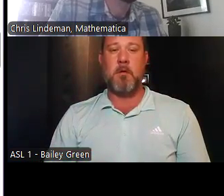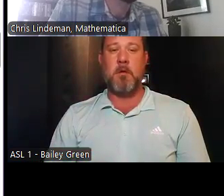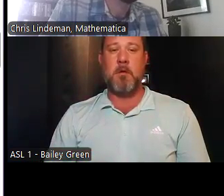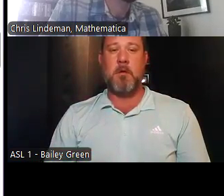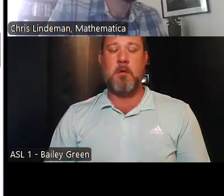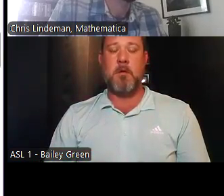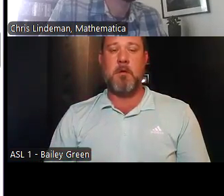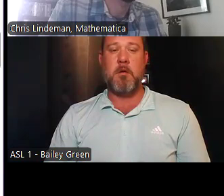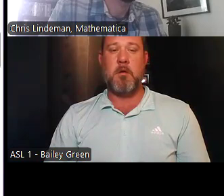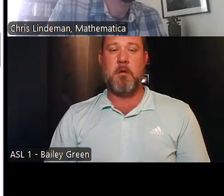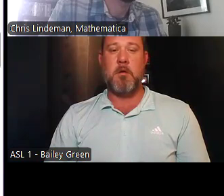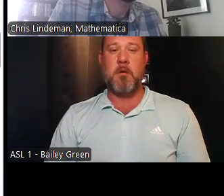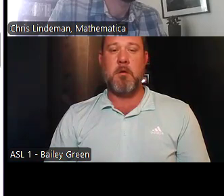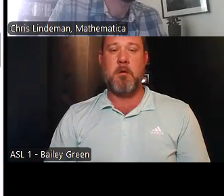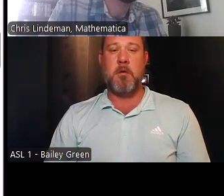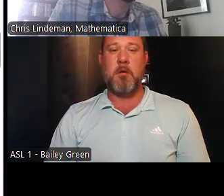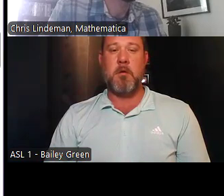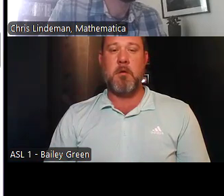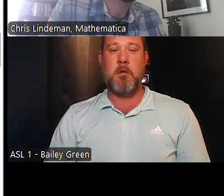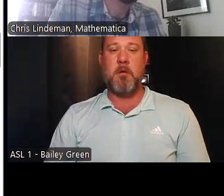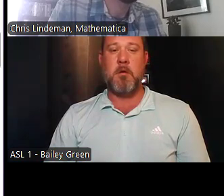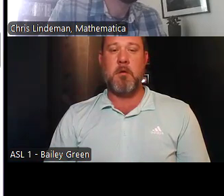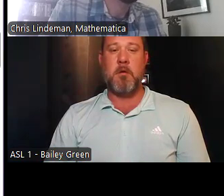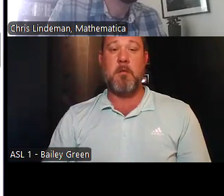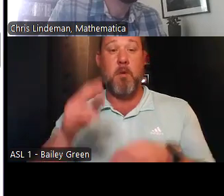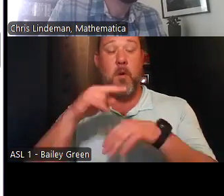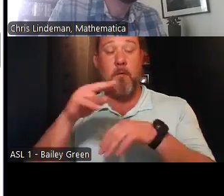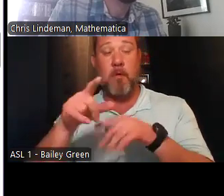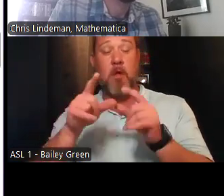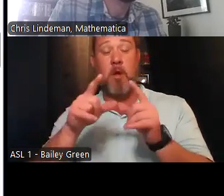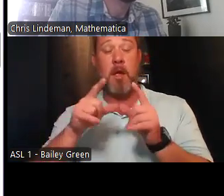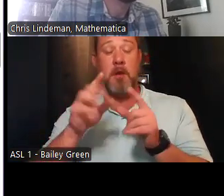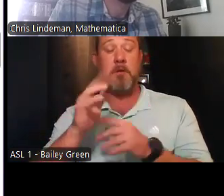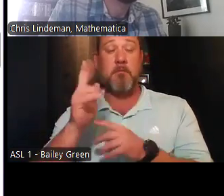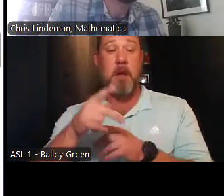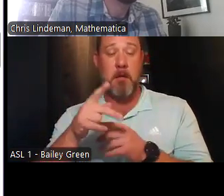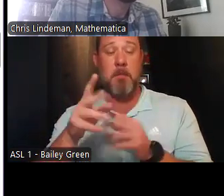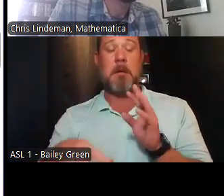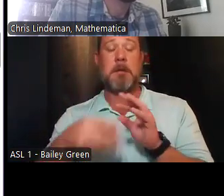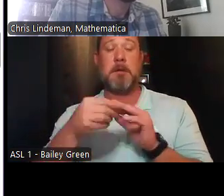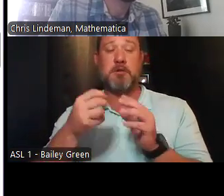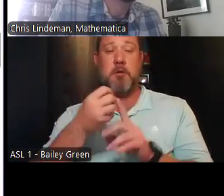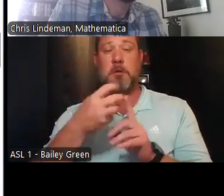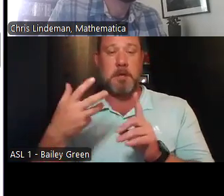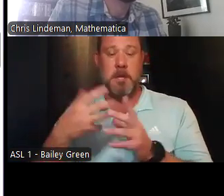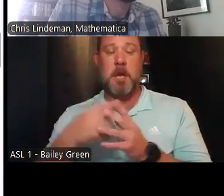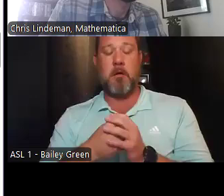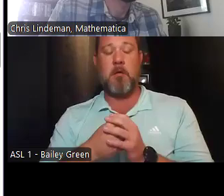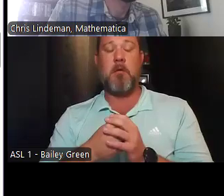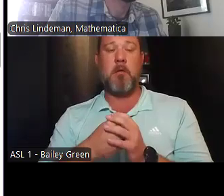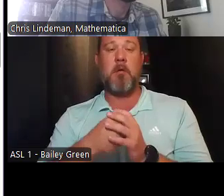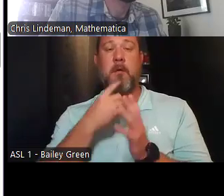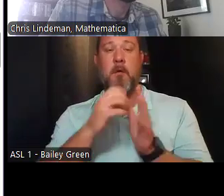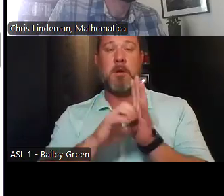And if we hover over one of these locations in the map, we're provided with additional detail. For example, in